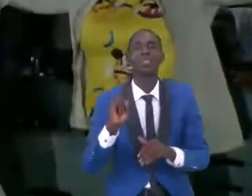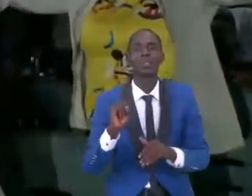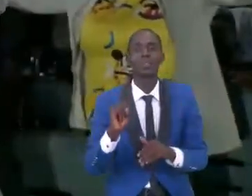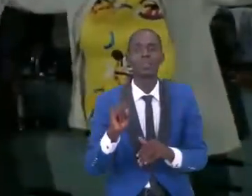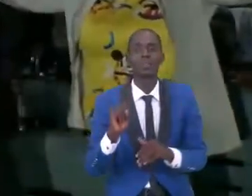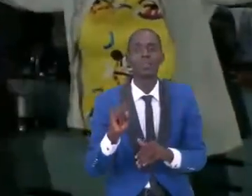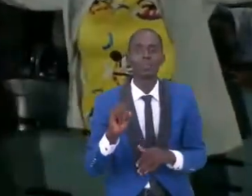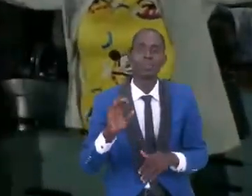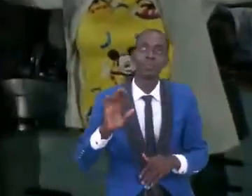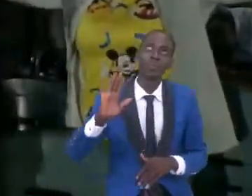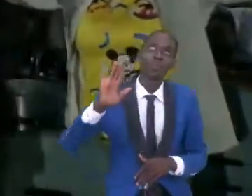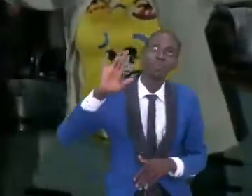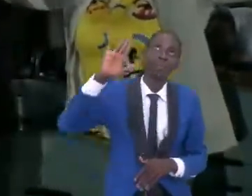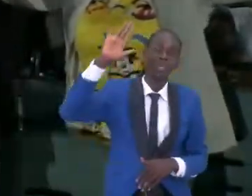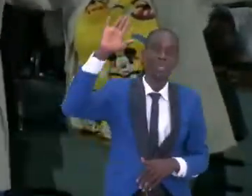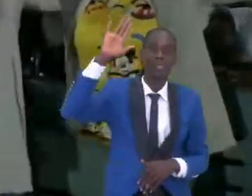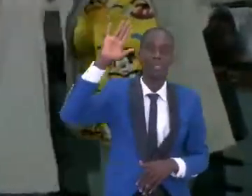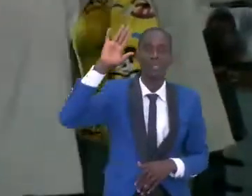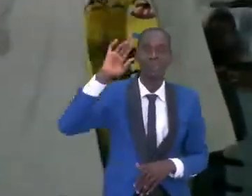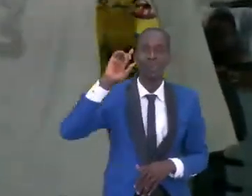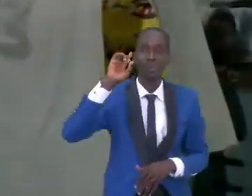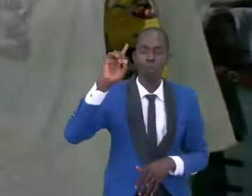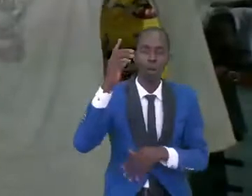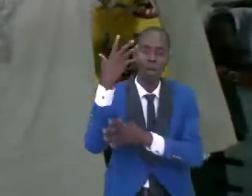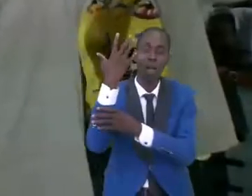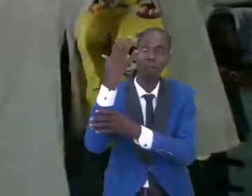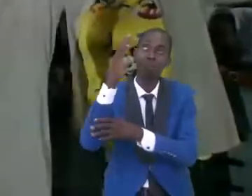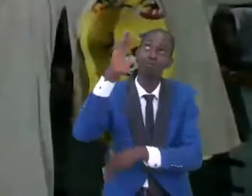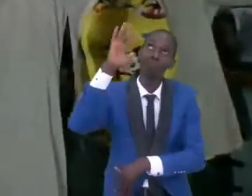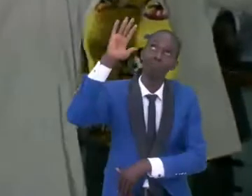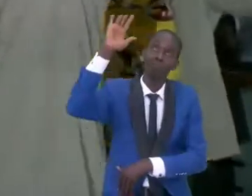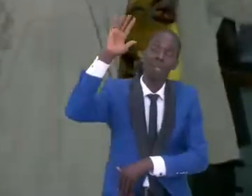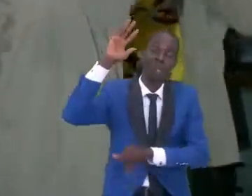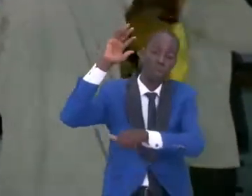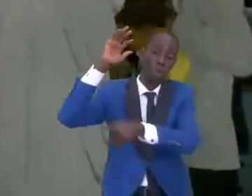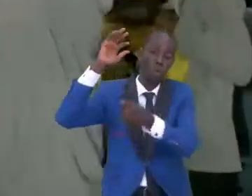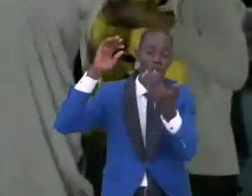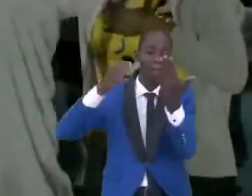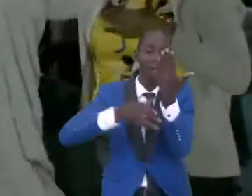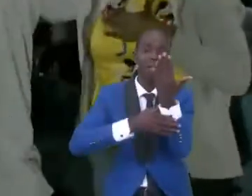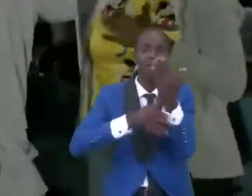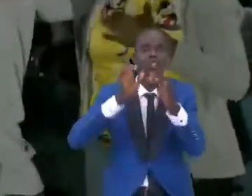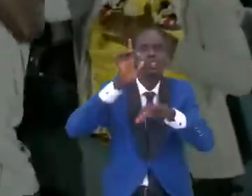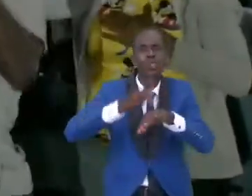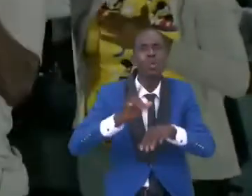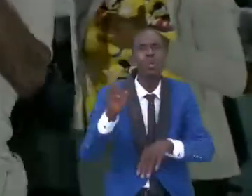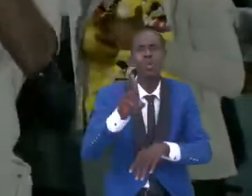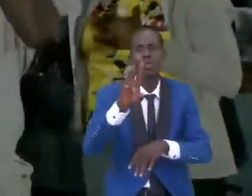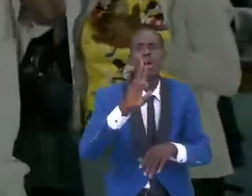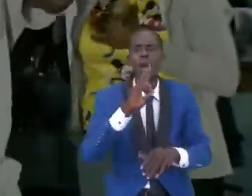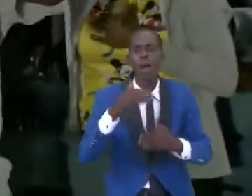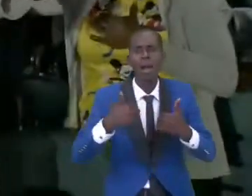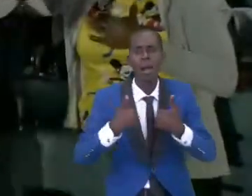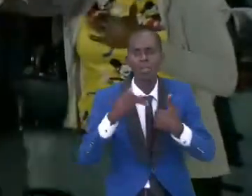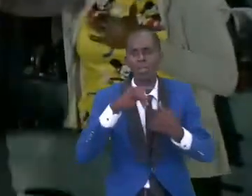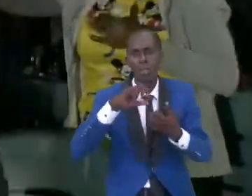Raise up one hand. Let the other hand, where you have the challenge, the problem, the